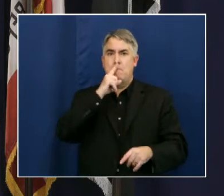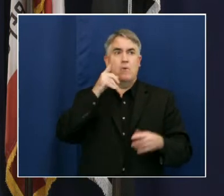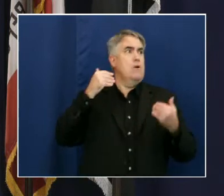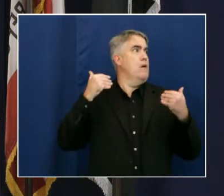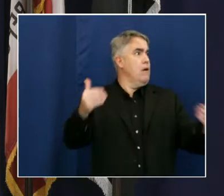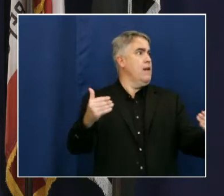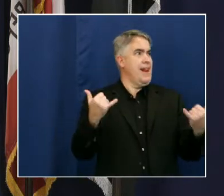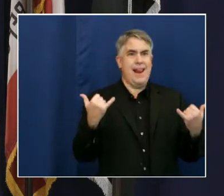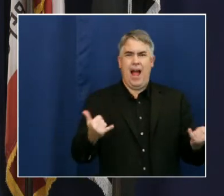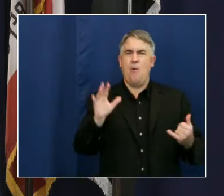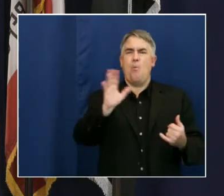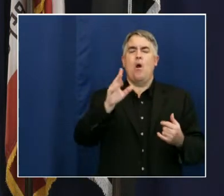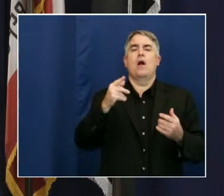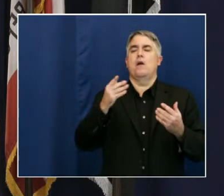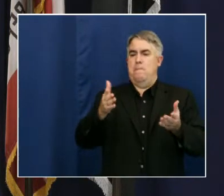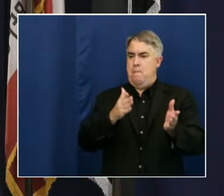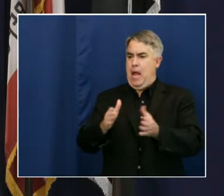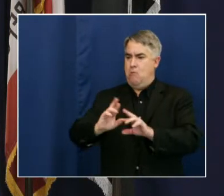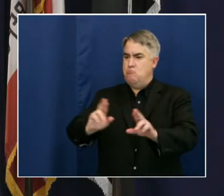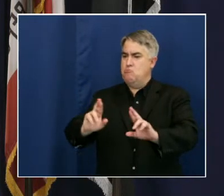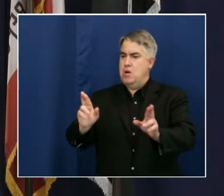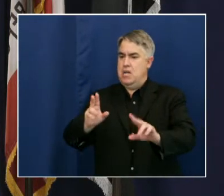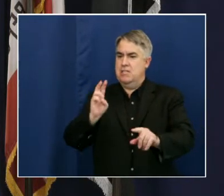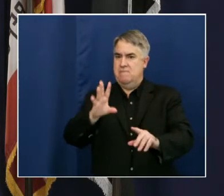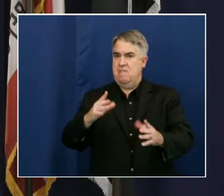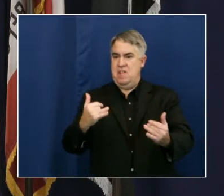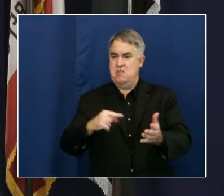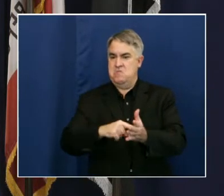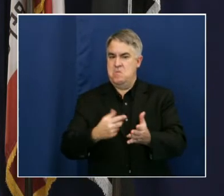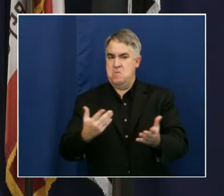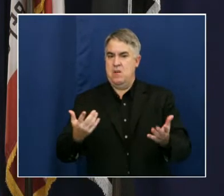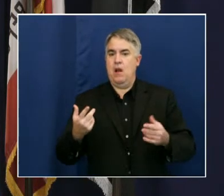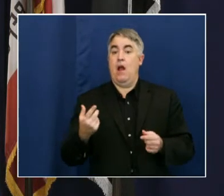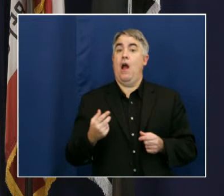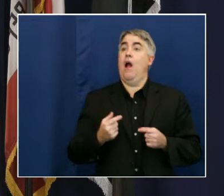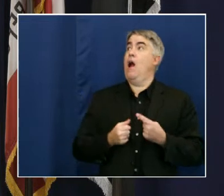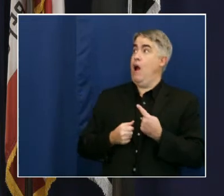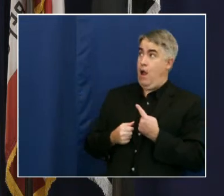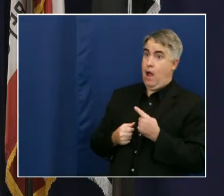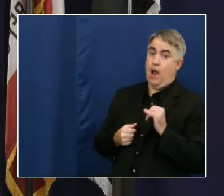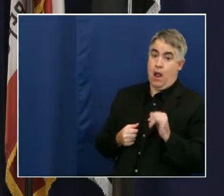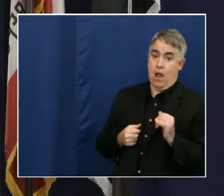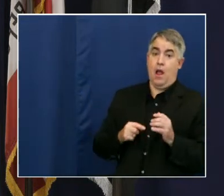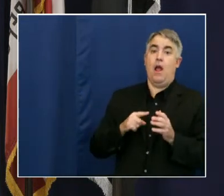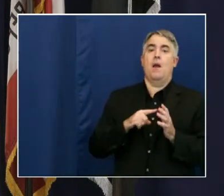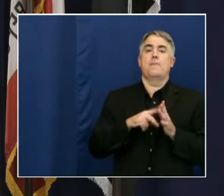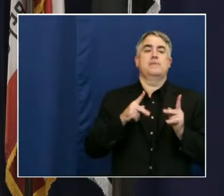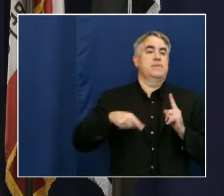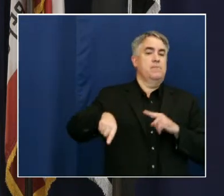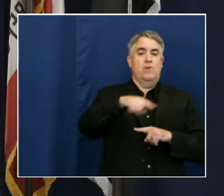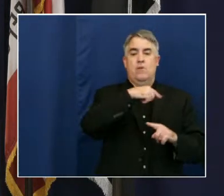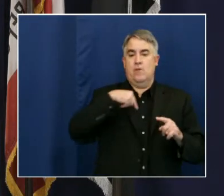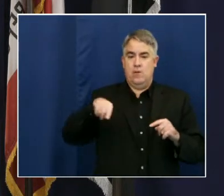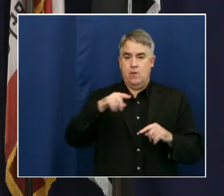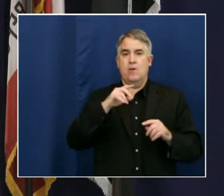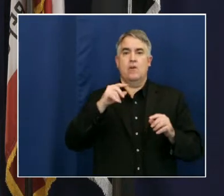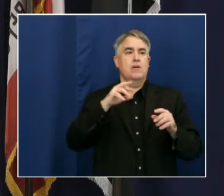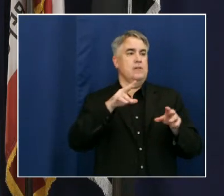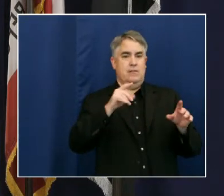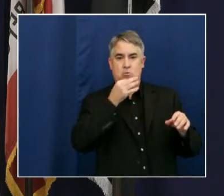Accenture platform so that people can register. So we will be developing the process so people can